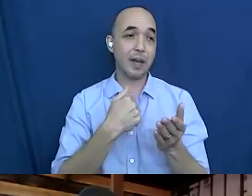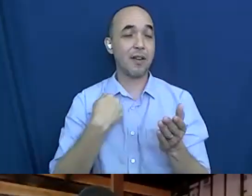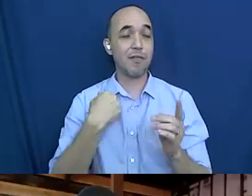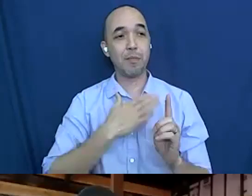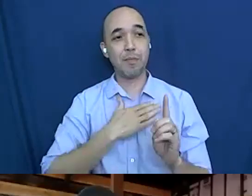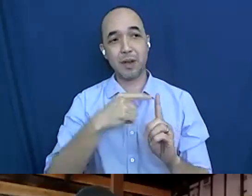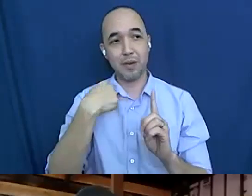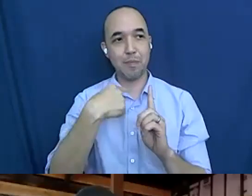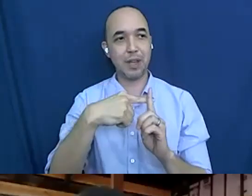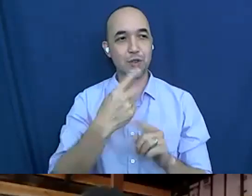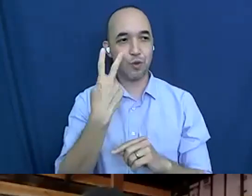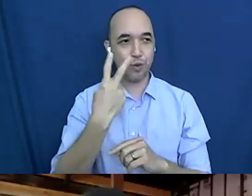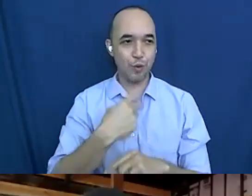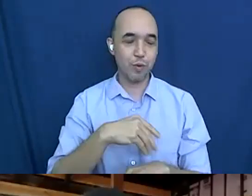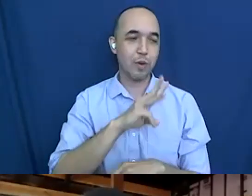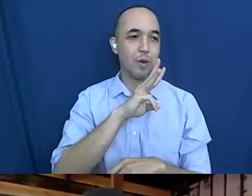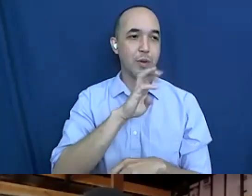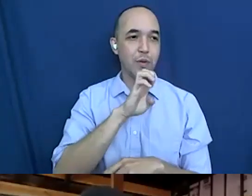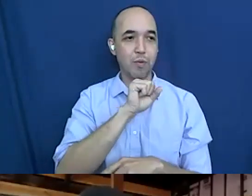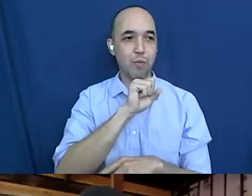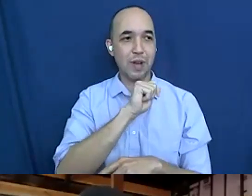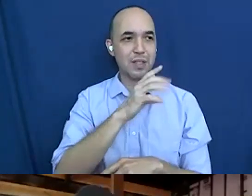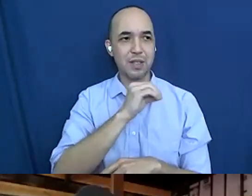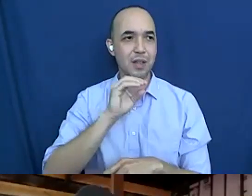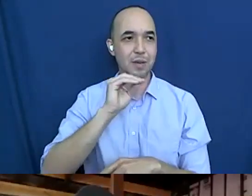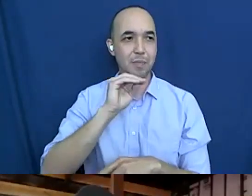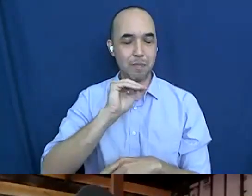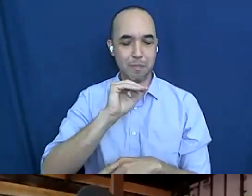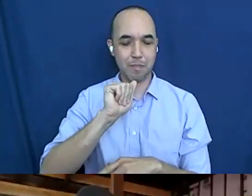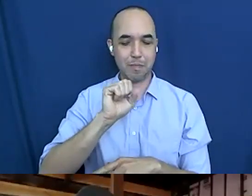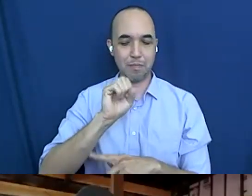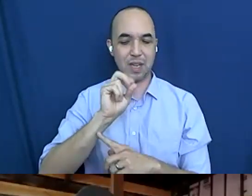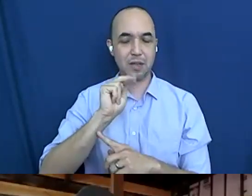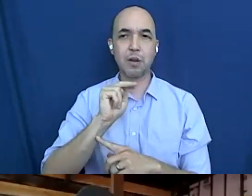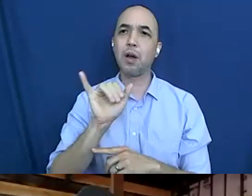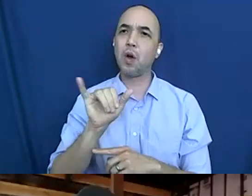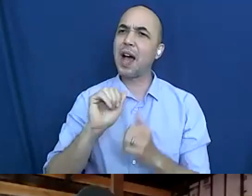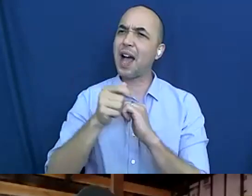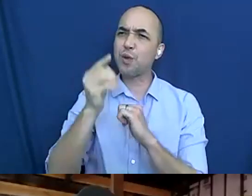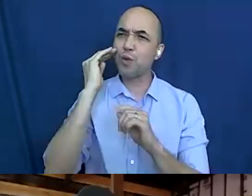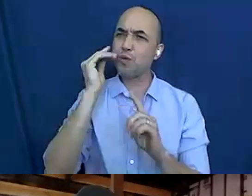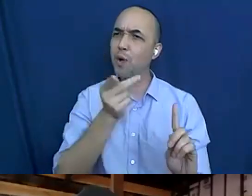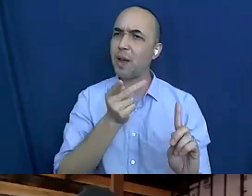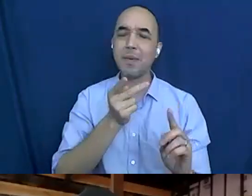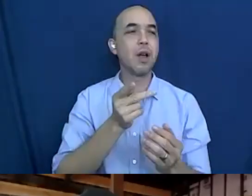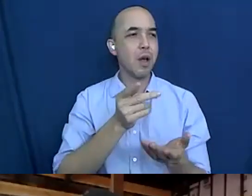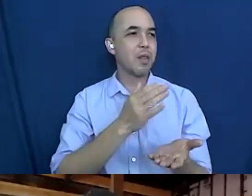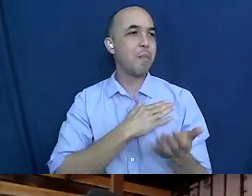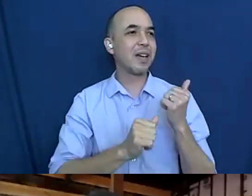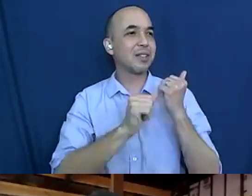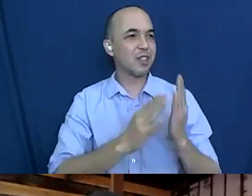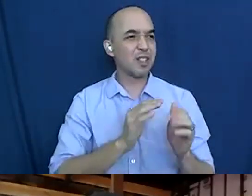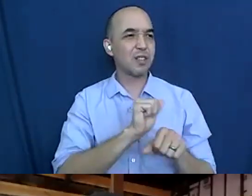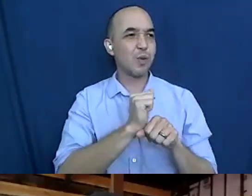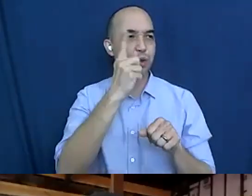Weston Mason here. Very nice. How do you know these two? They are my assistants. They work for me. Got you.